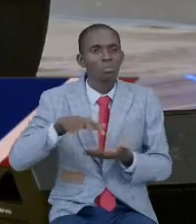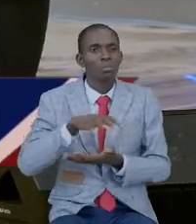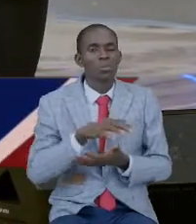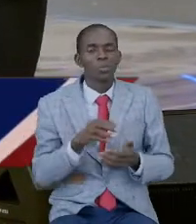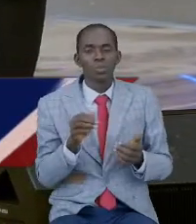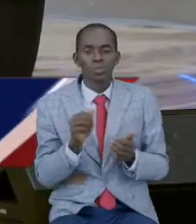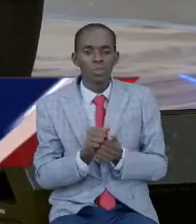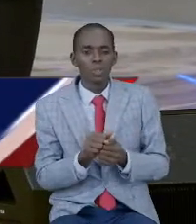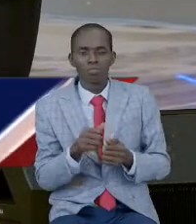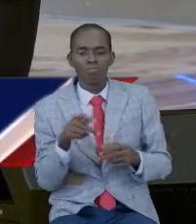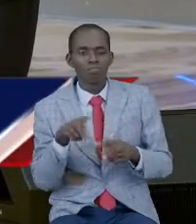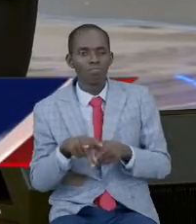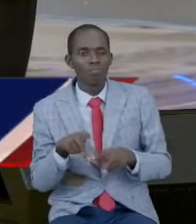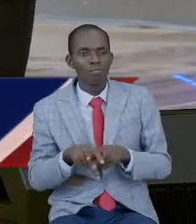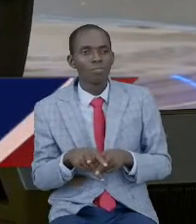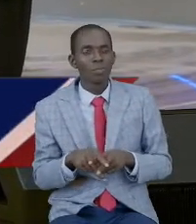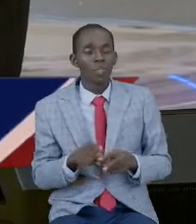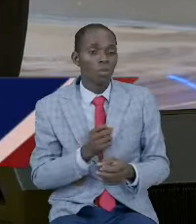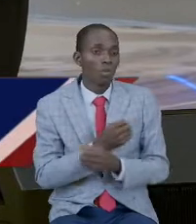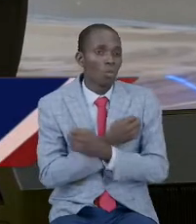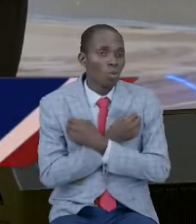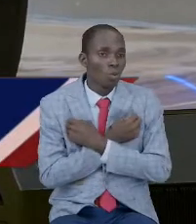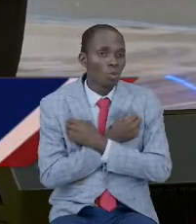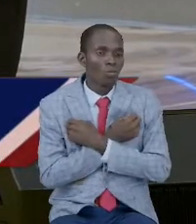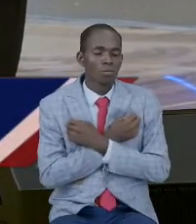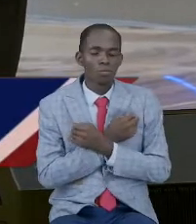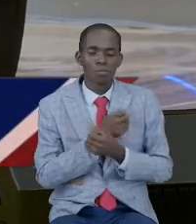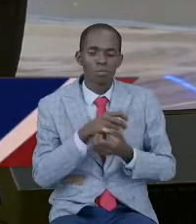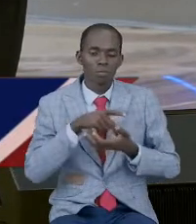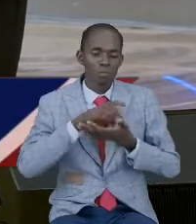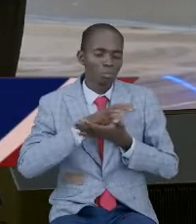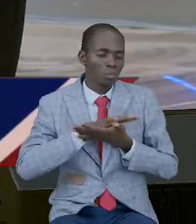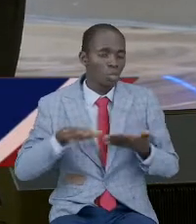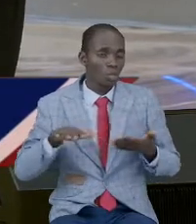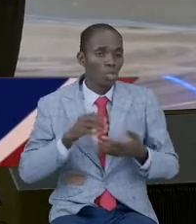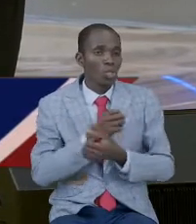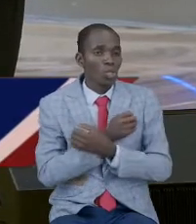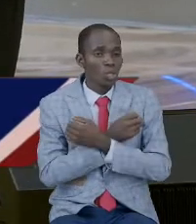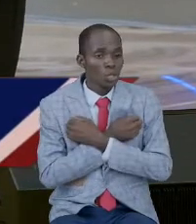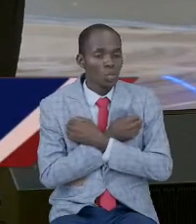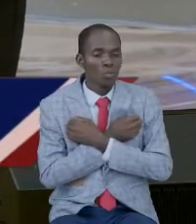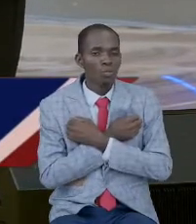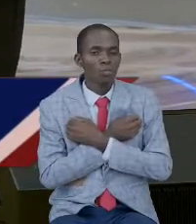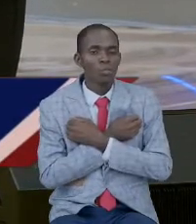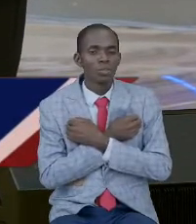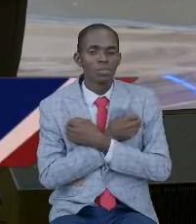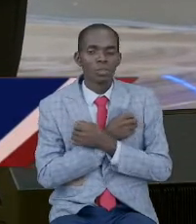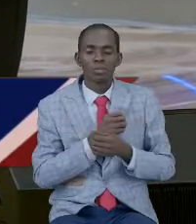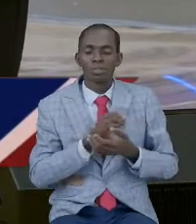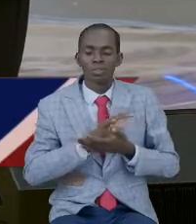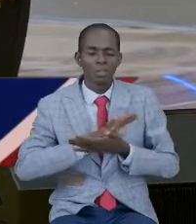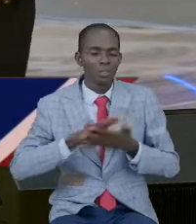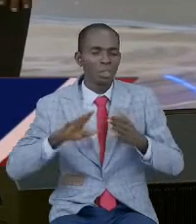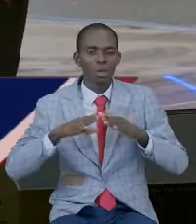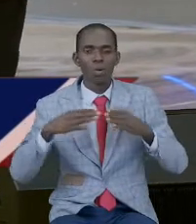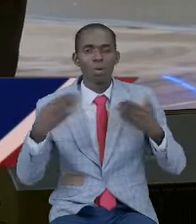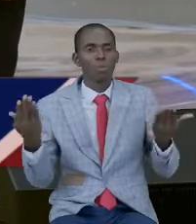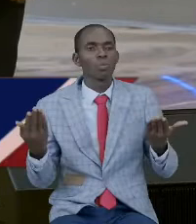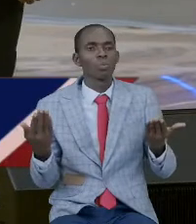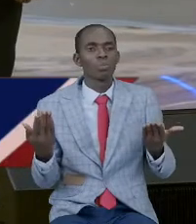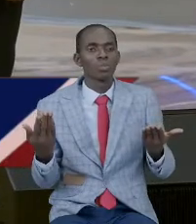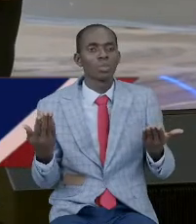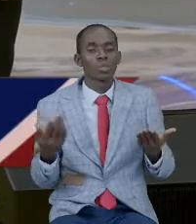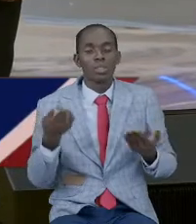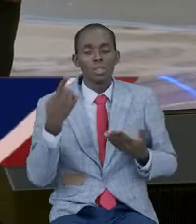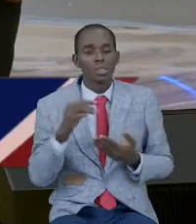duplicity. Love pure. Love transparent. The fruit of